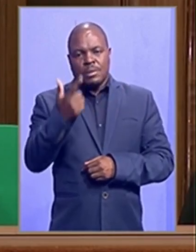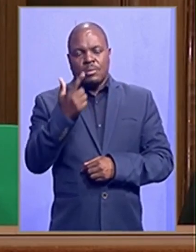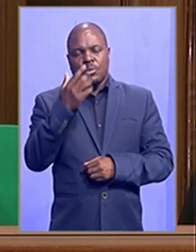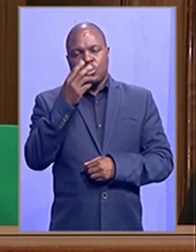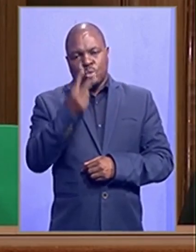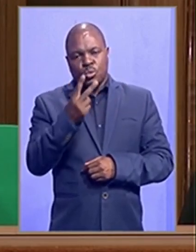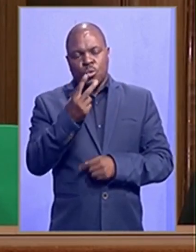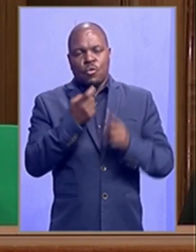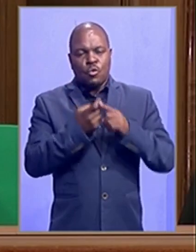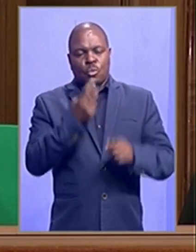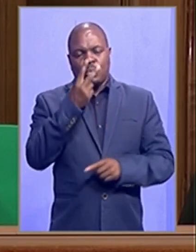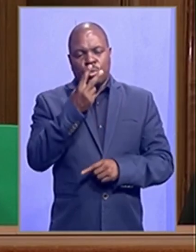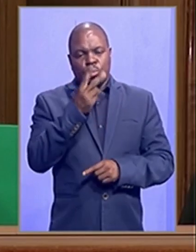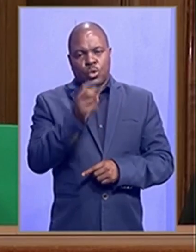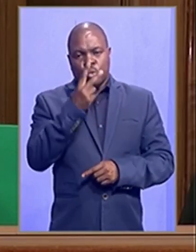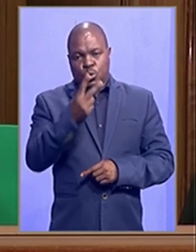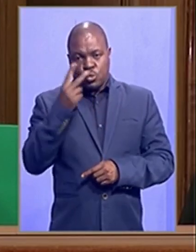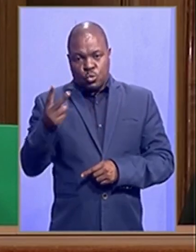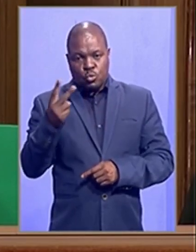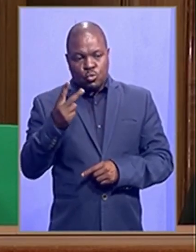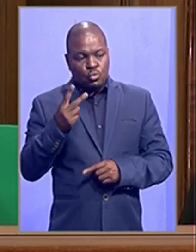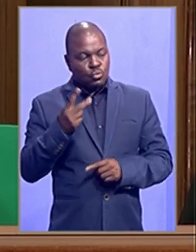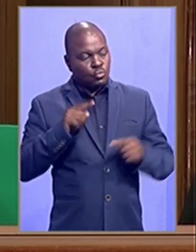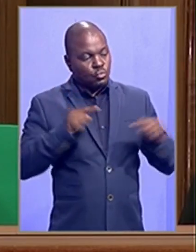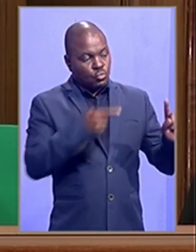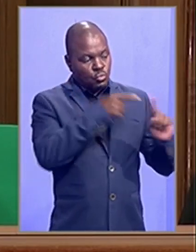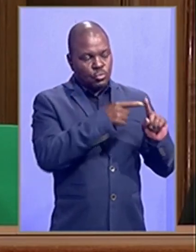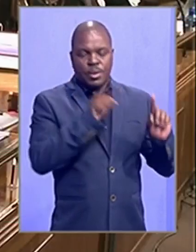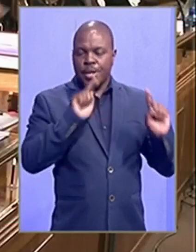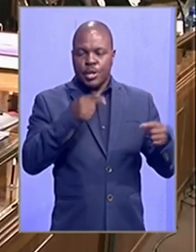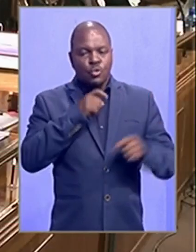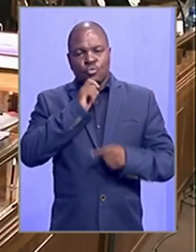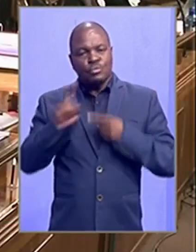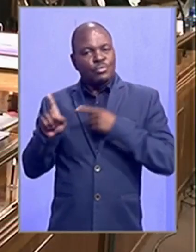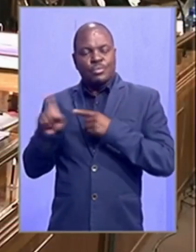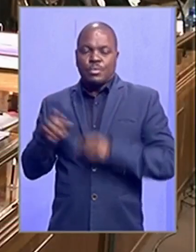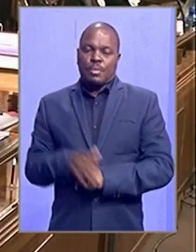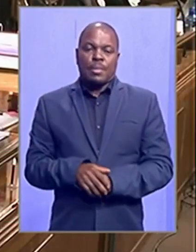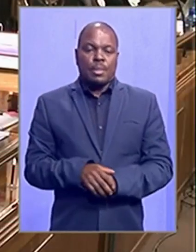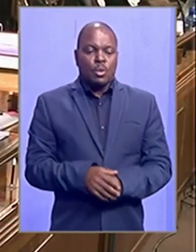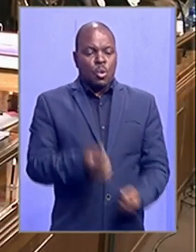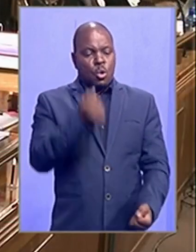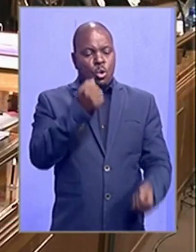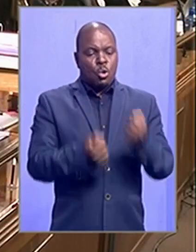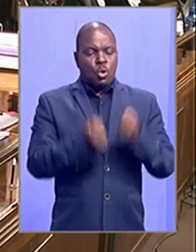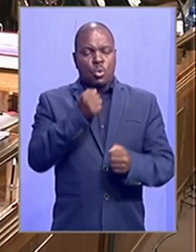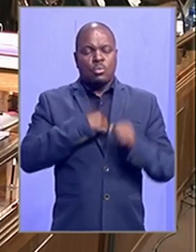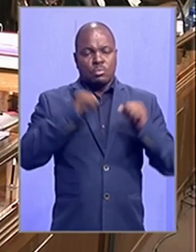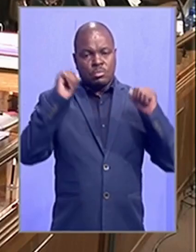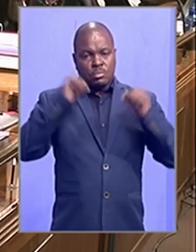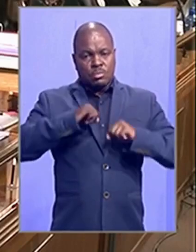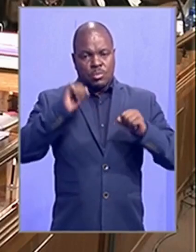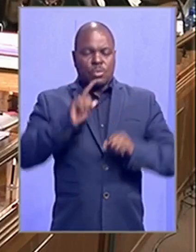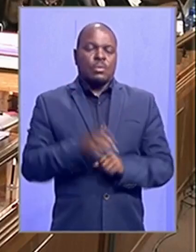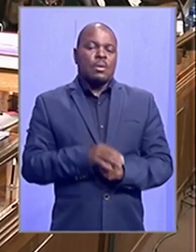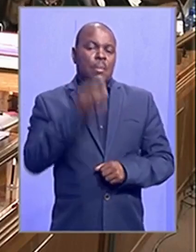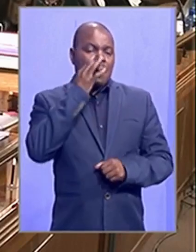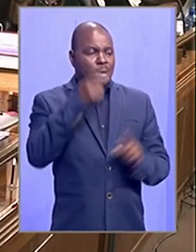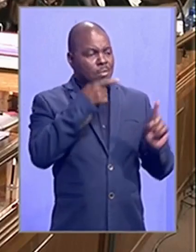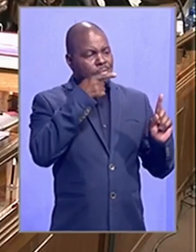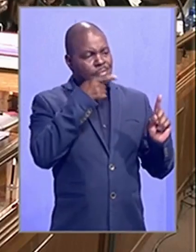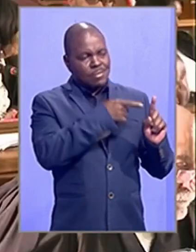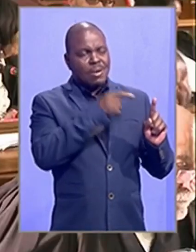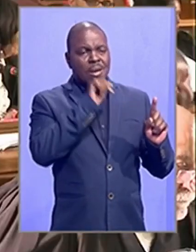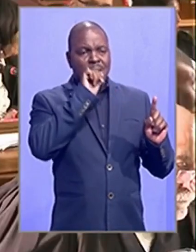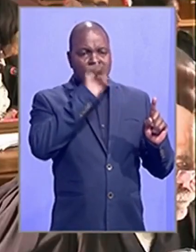of 2022 against the applicant in any way. Kgorotsheko e dumelane le mopresidente Gare a ka